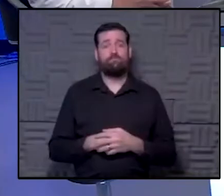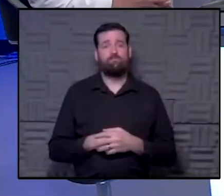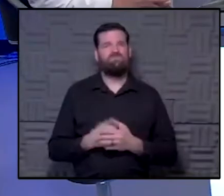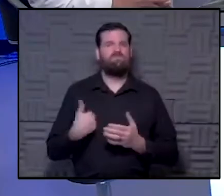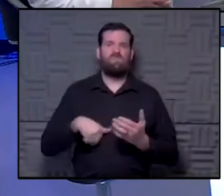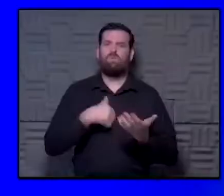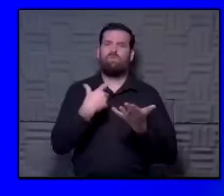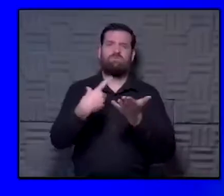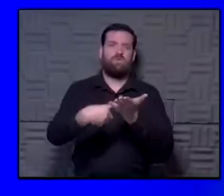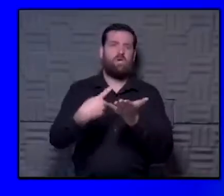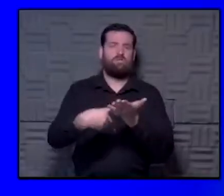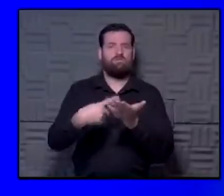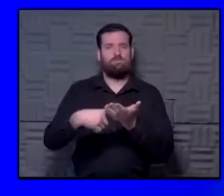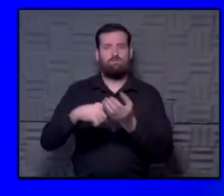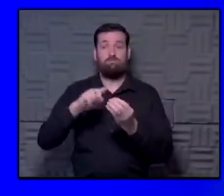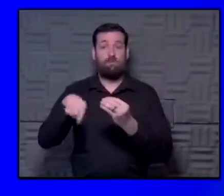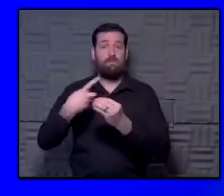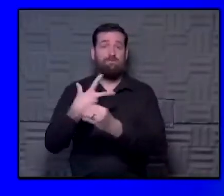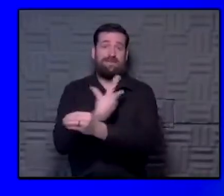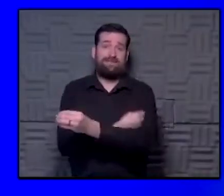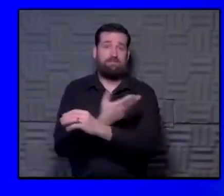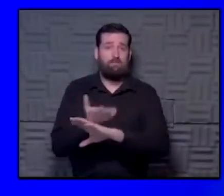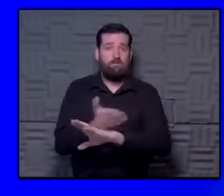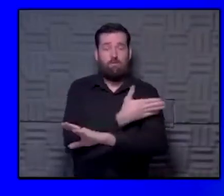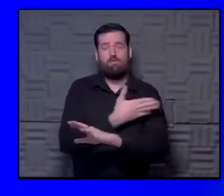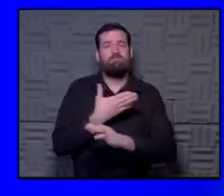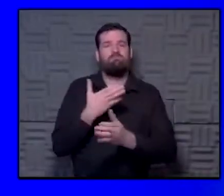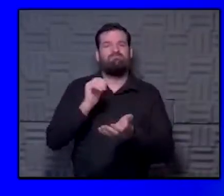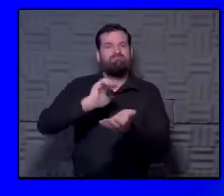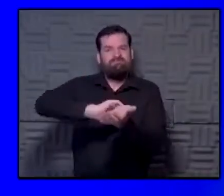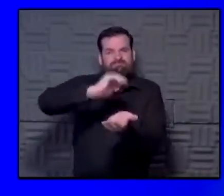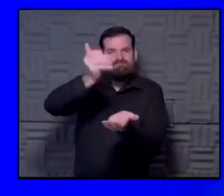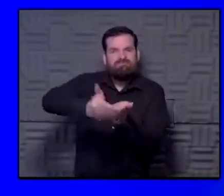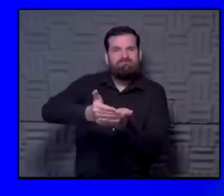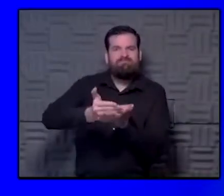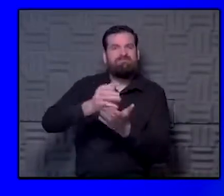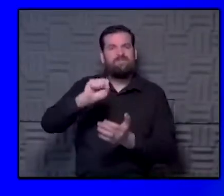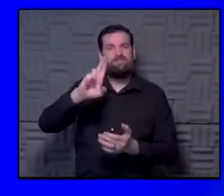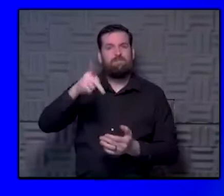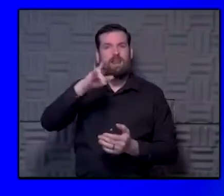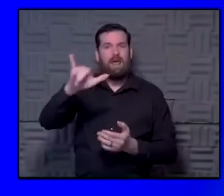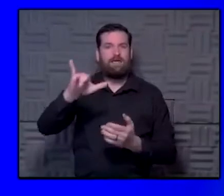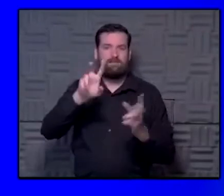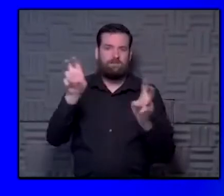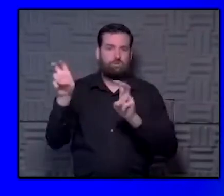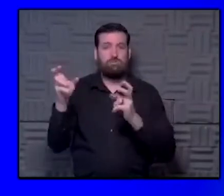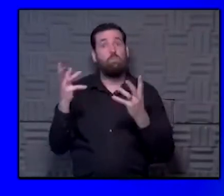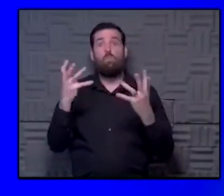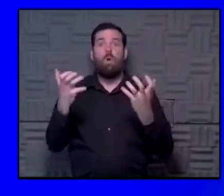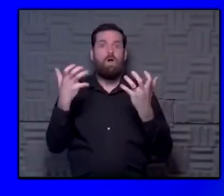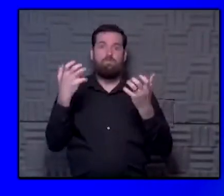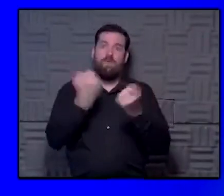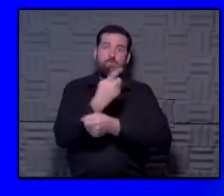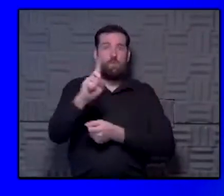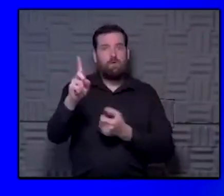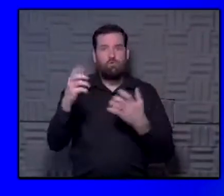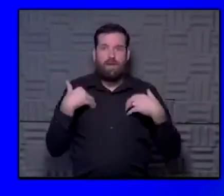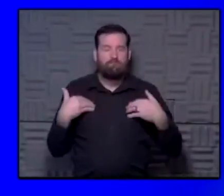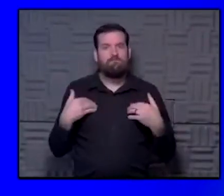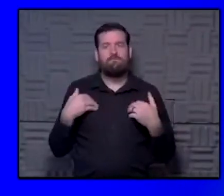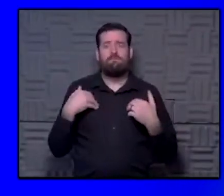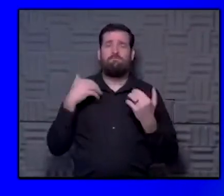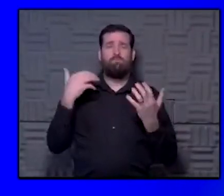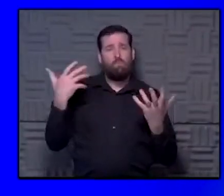talked about the vaccines before, and it's a supply issue right now, and we would like every place to have it,